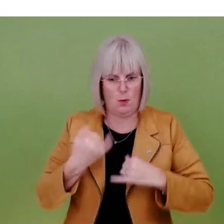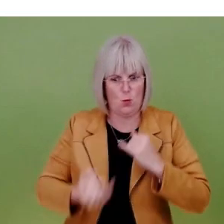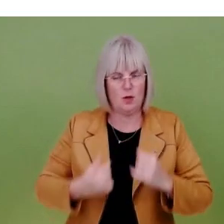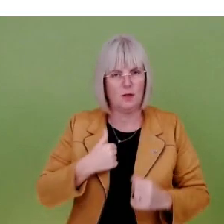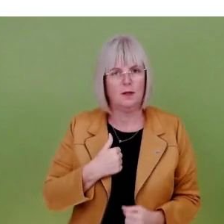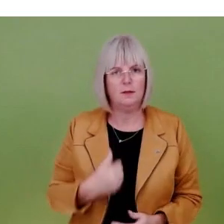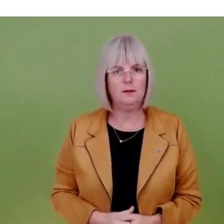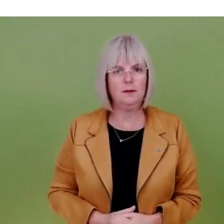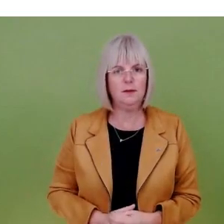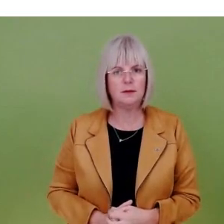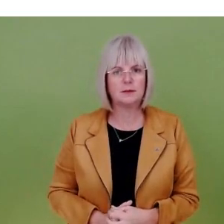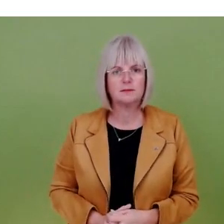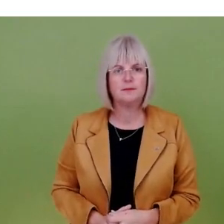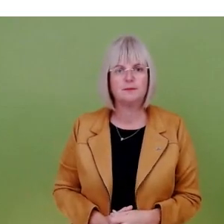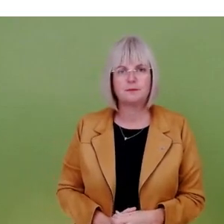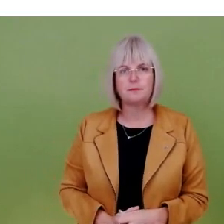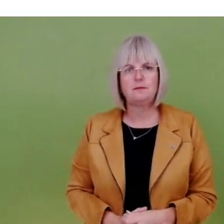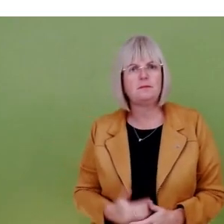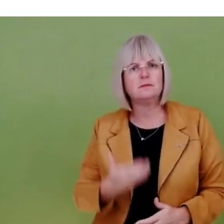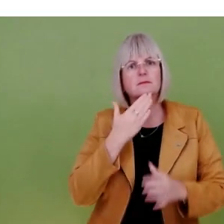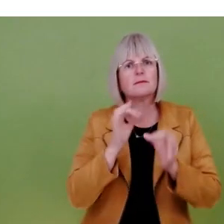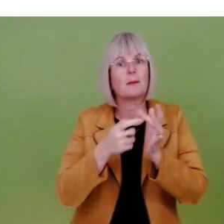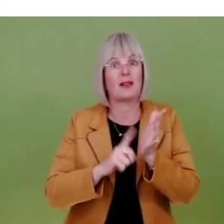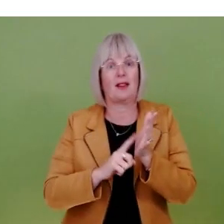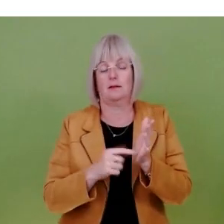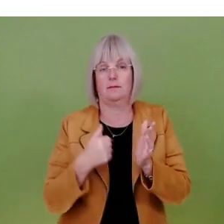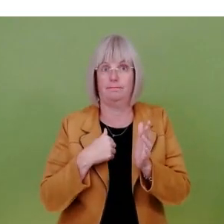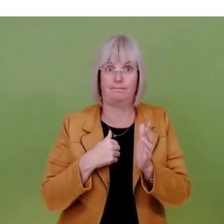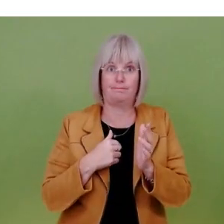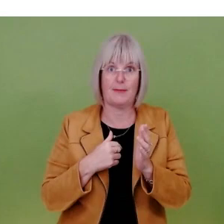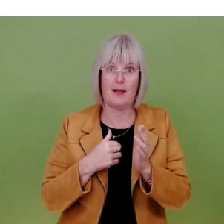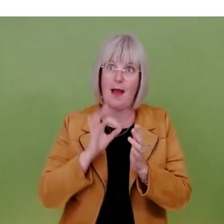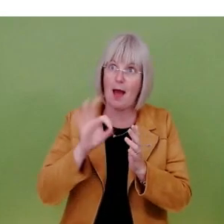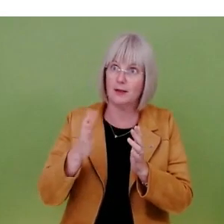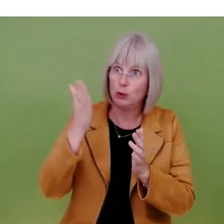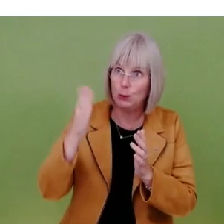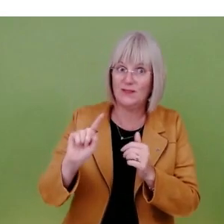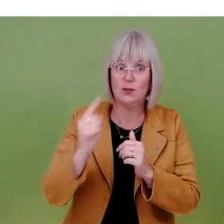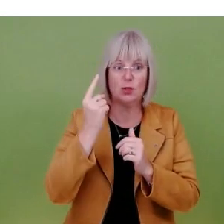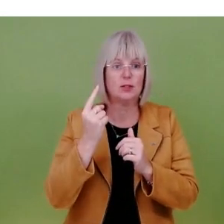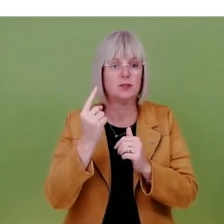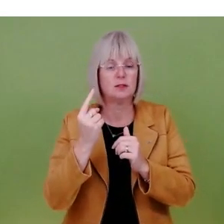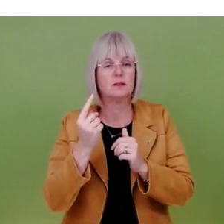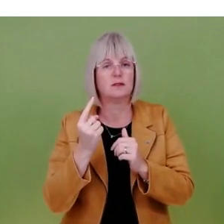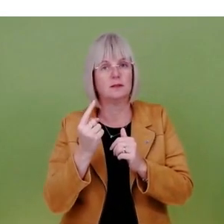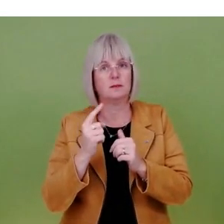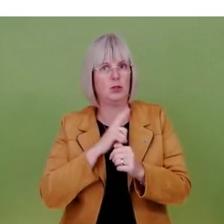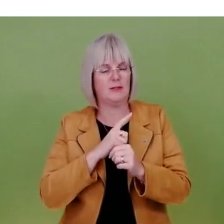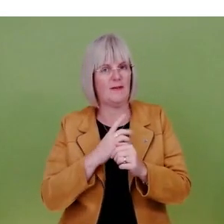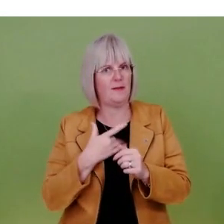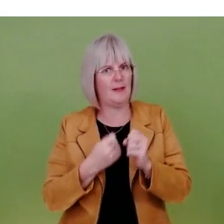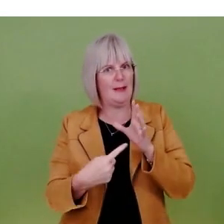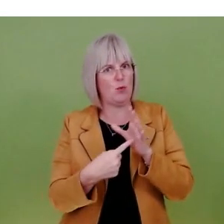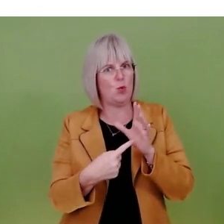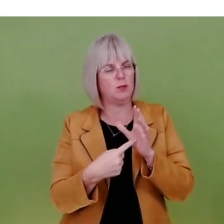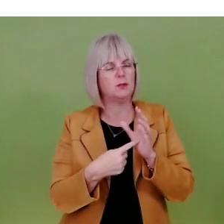went to you on purpose first because I think it's really important, no matter what, how we identify, that the importance of allies and finding people who